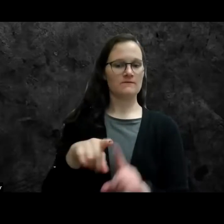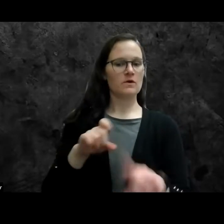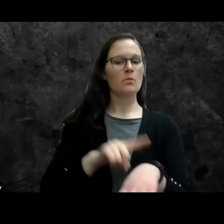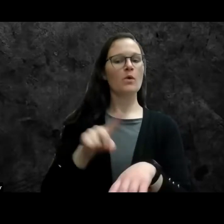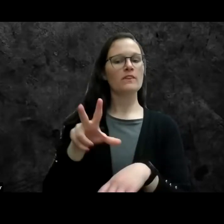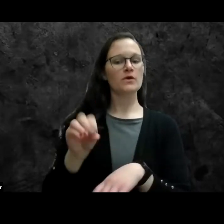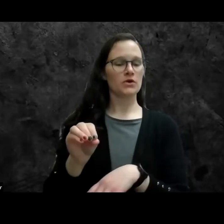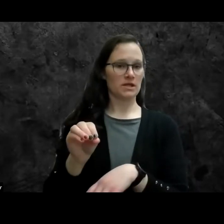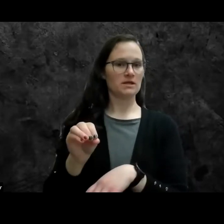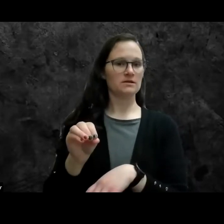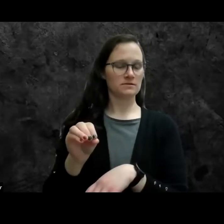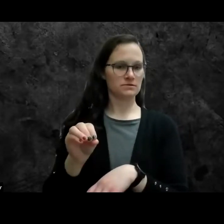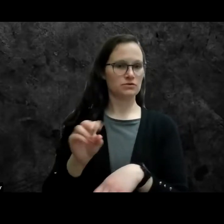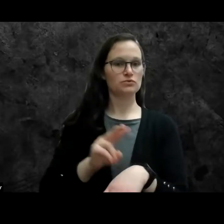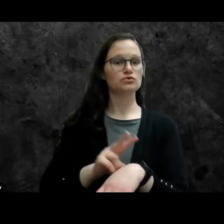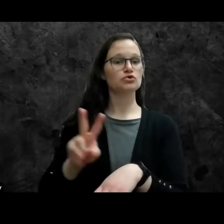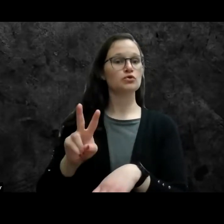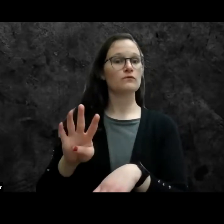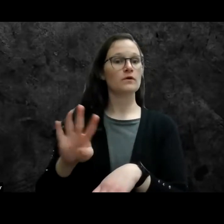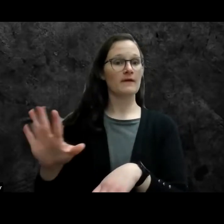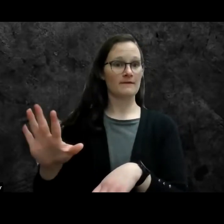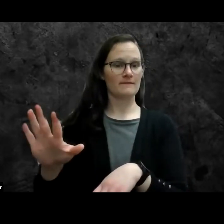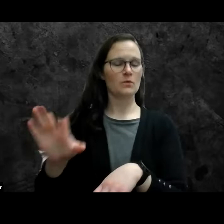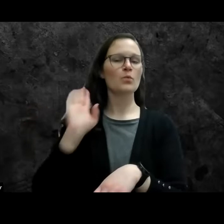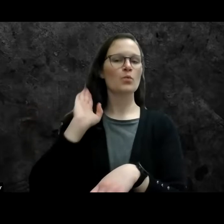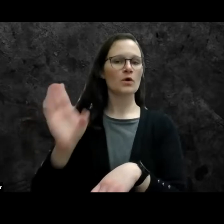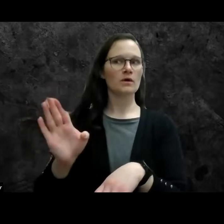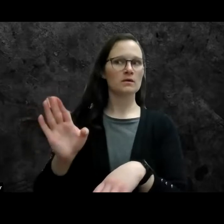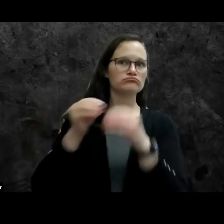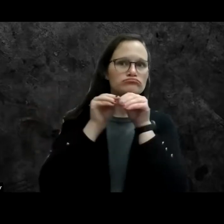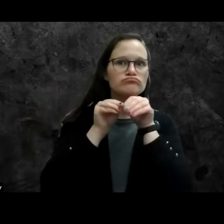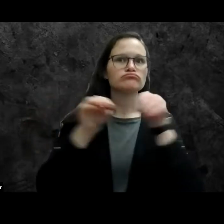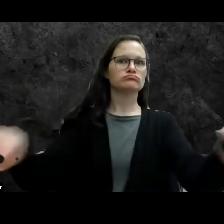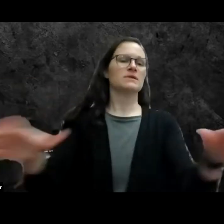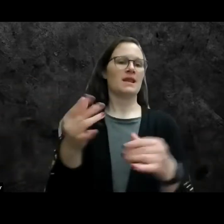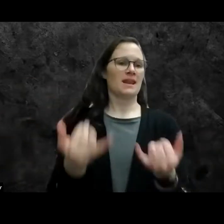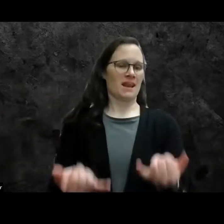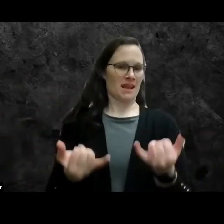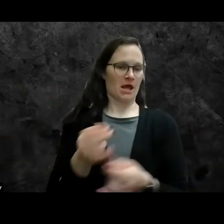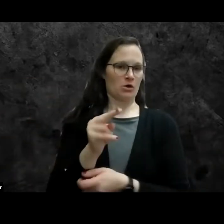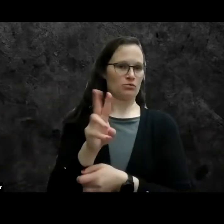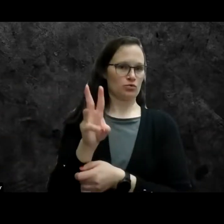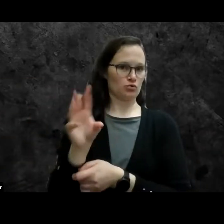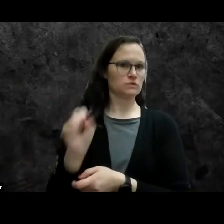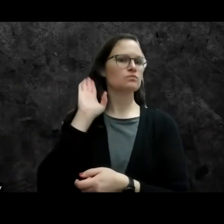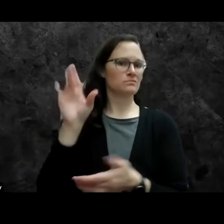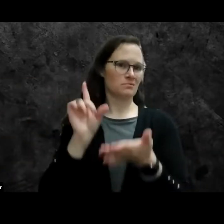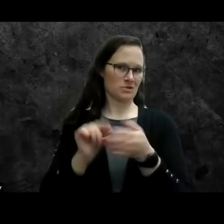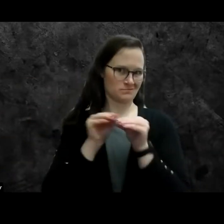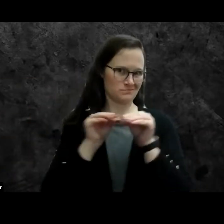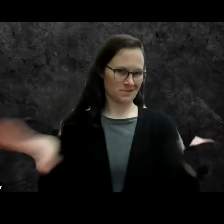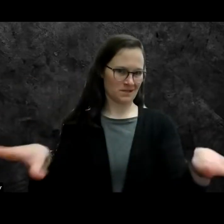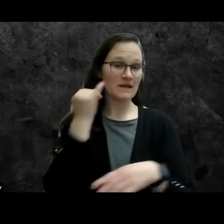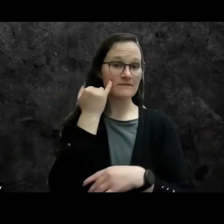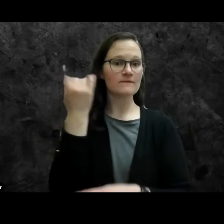you on that in the Now News coming up on Thursday. Additionally, if you've got questions as we go today, please send